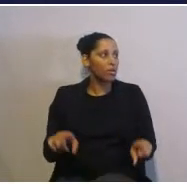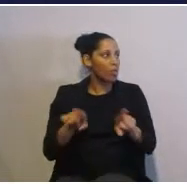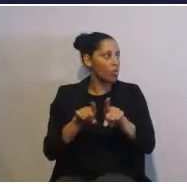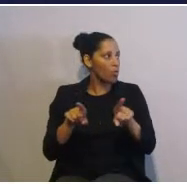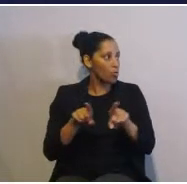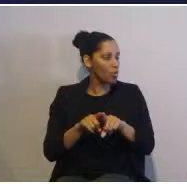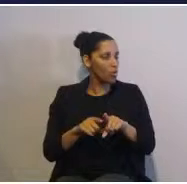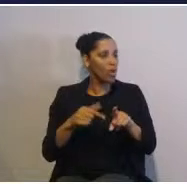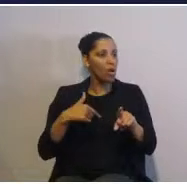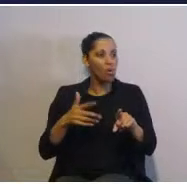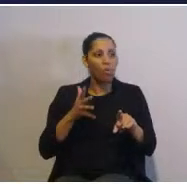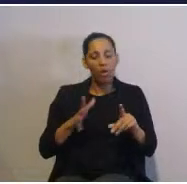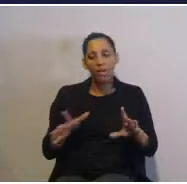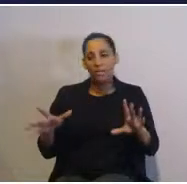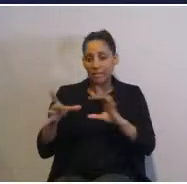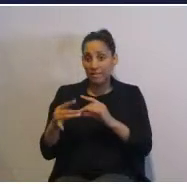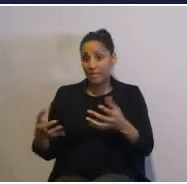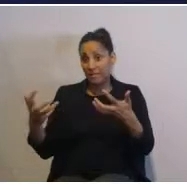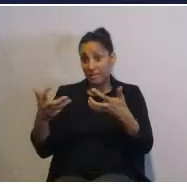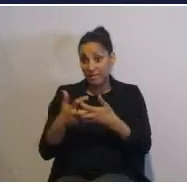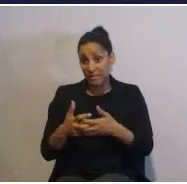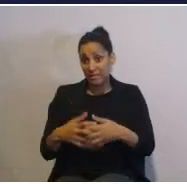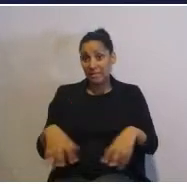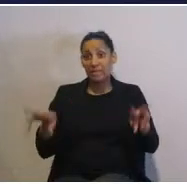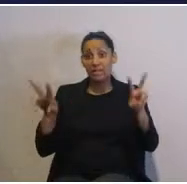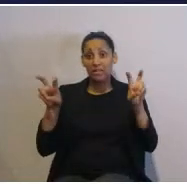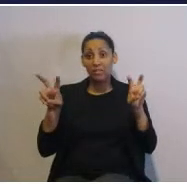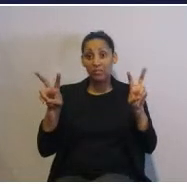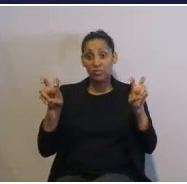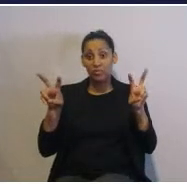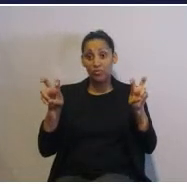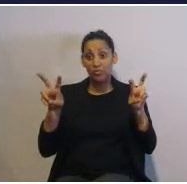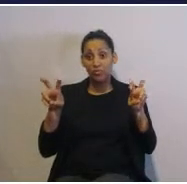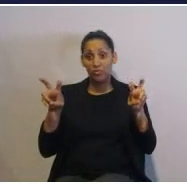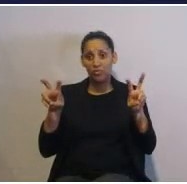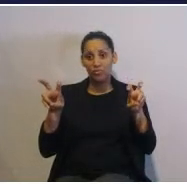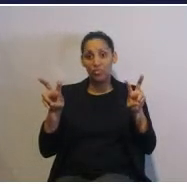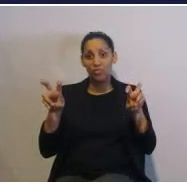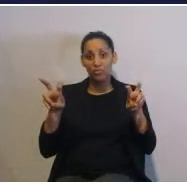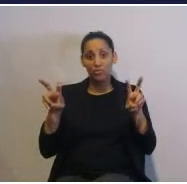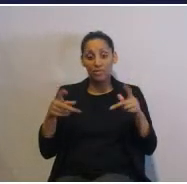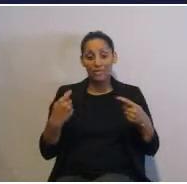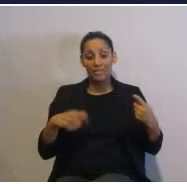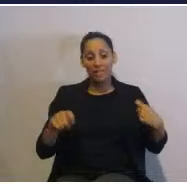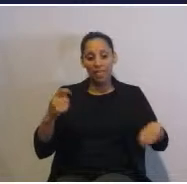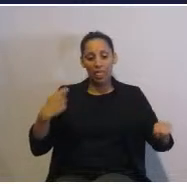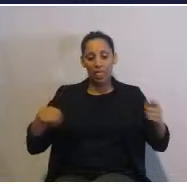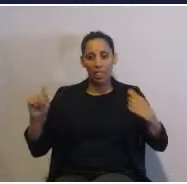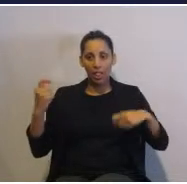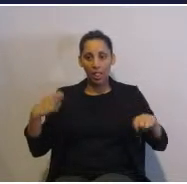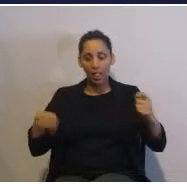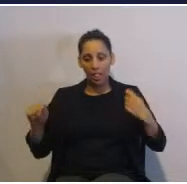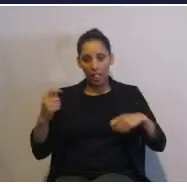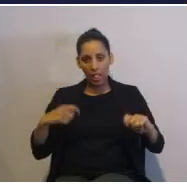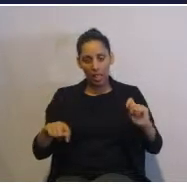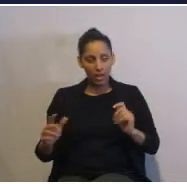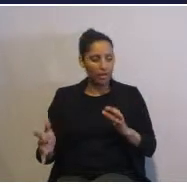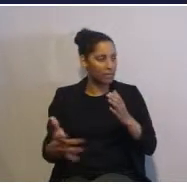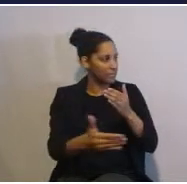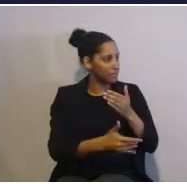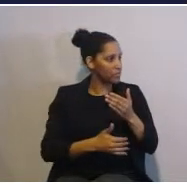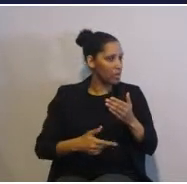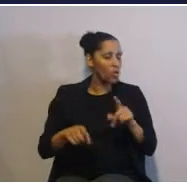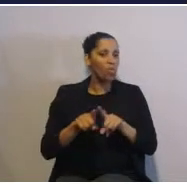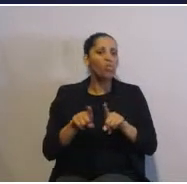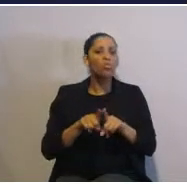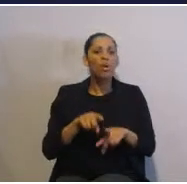deal with the matter of the various questions related to sales that have been raised. And I would like to start with Ms.